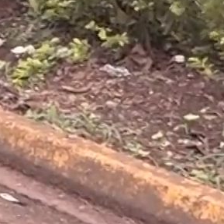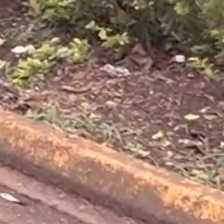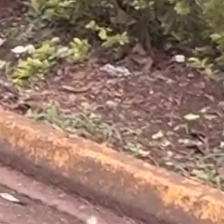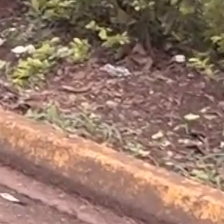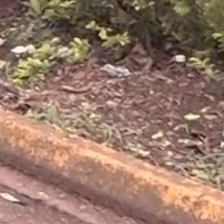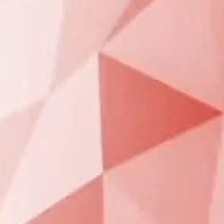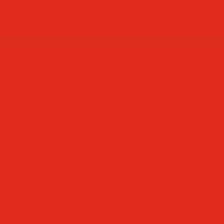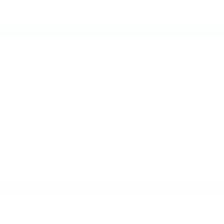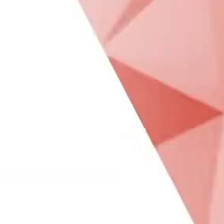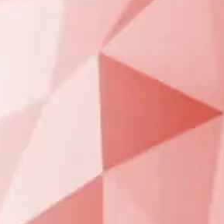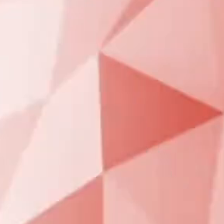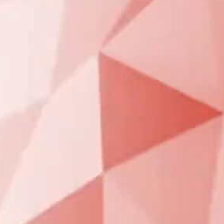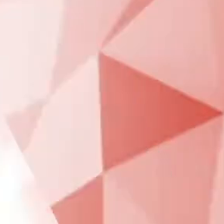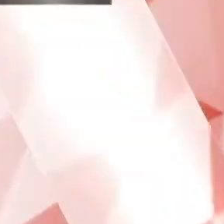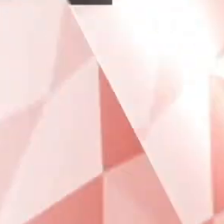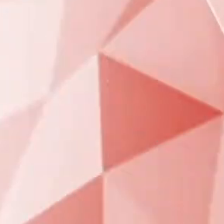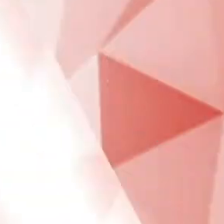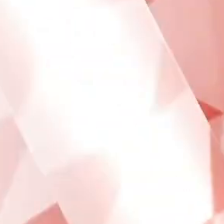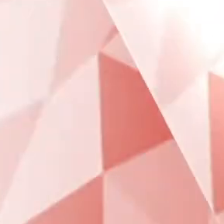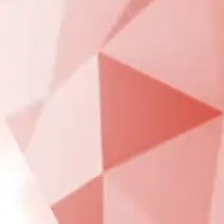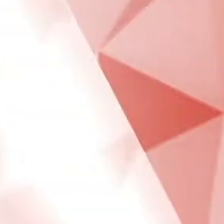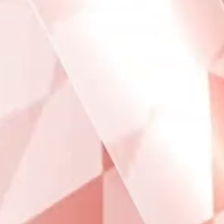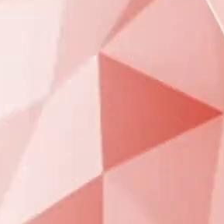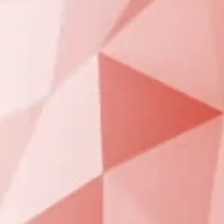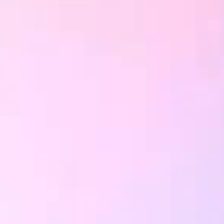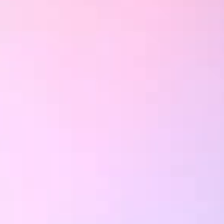every single Sunday.